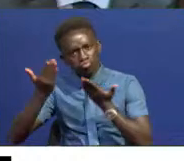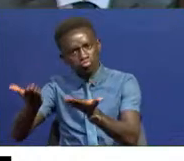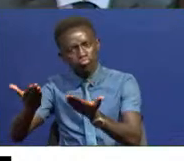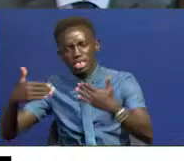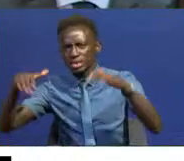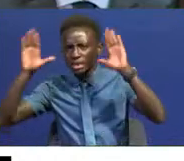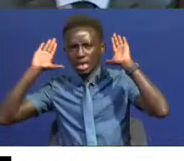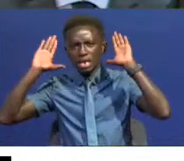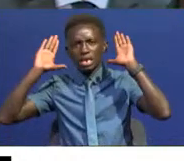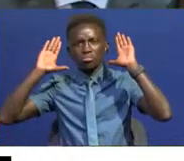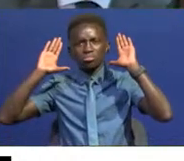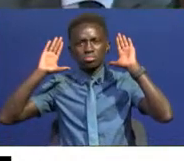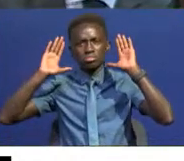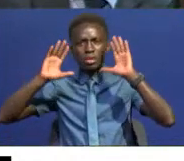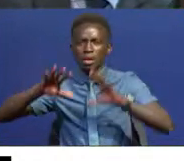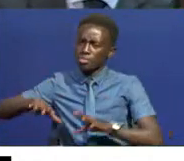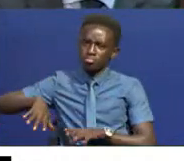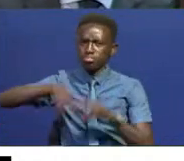and walk away,